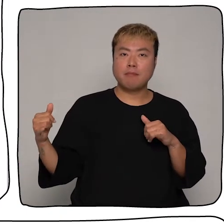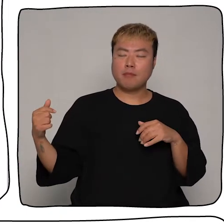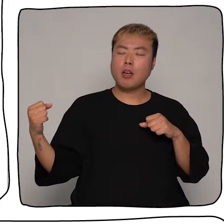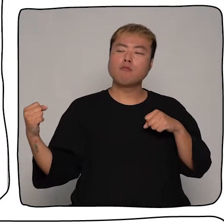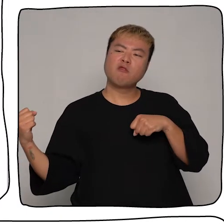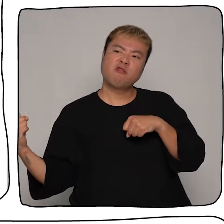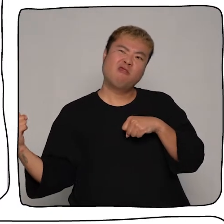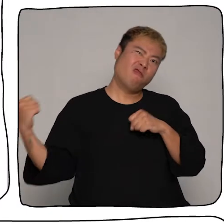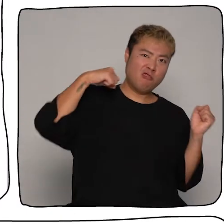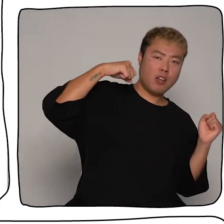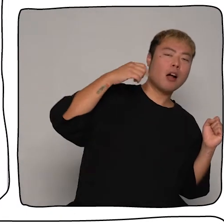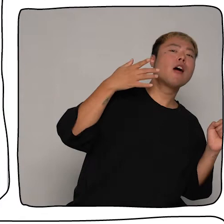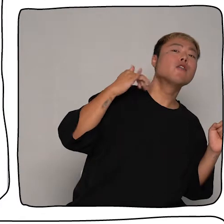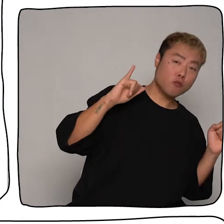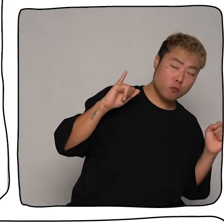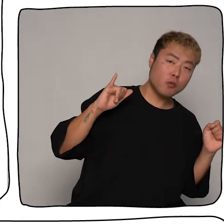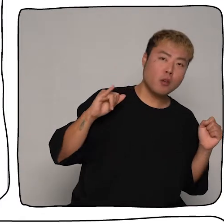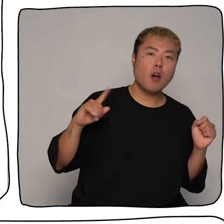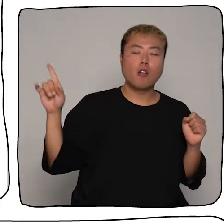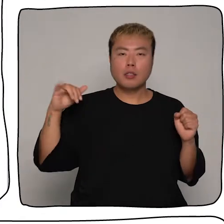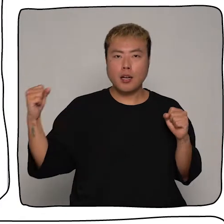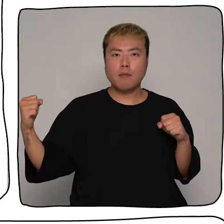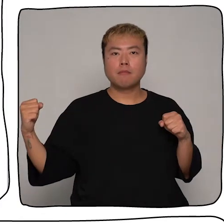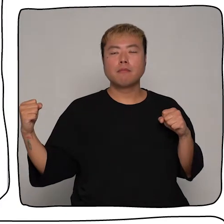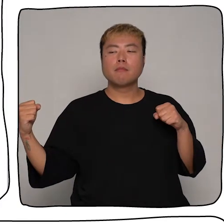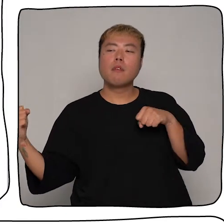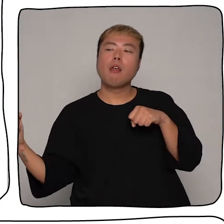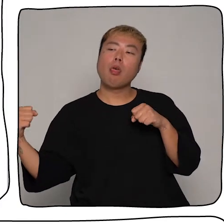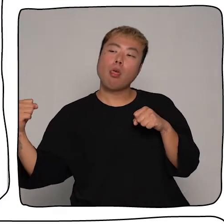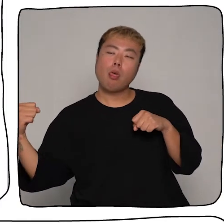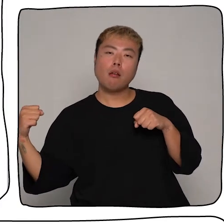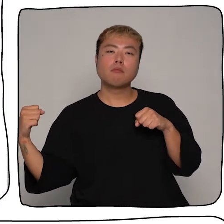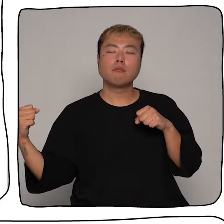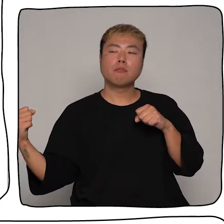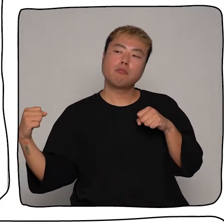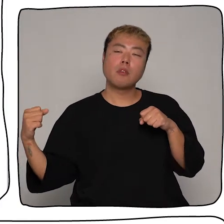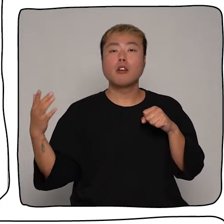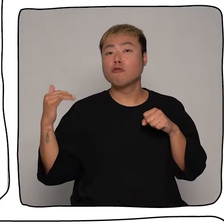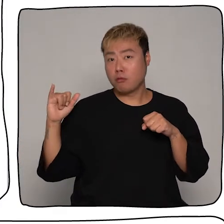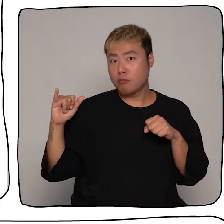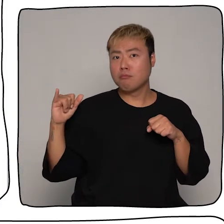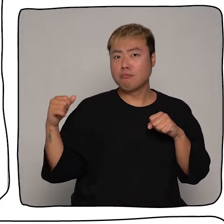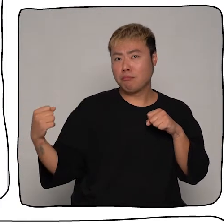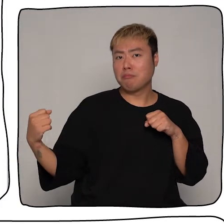may push back stronger than you, but some person push back